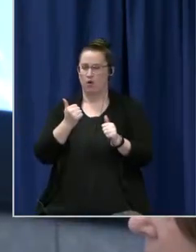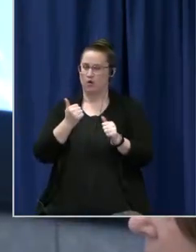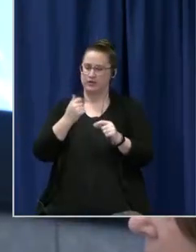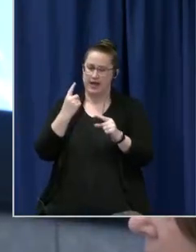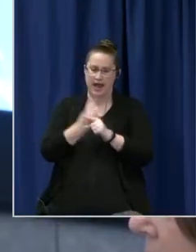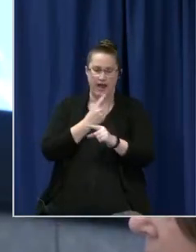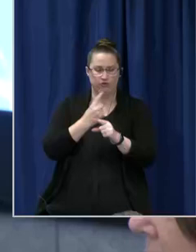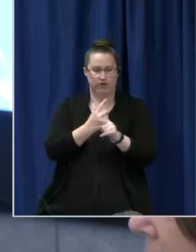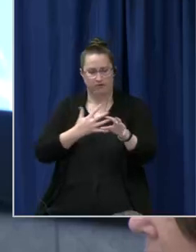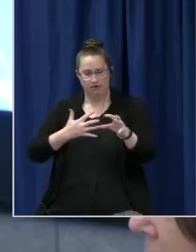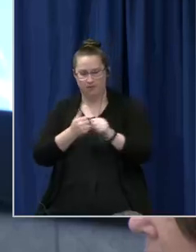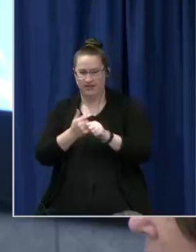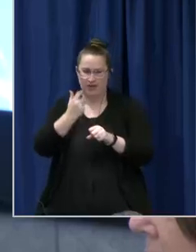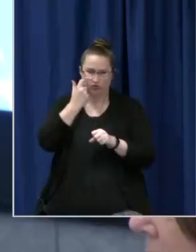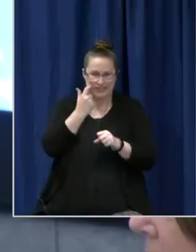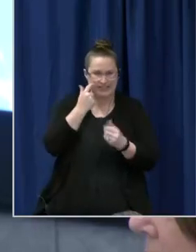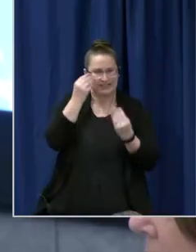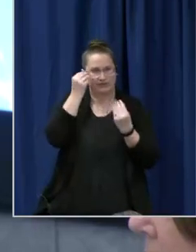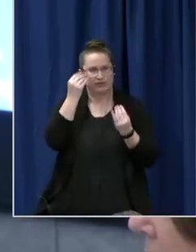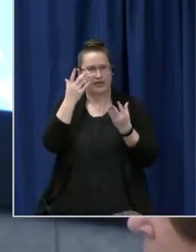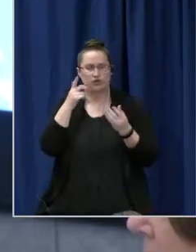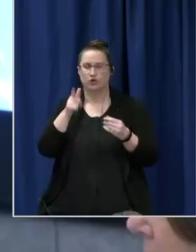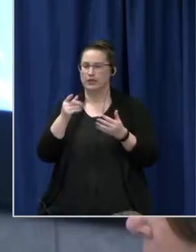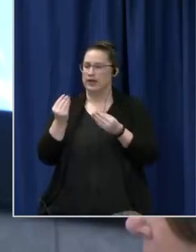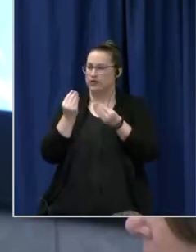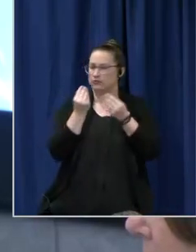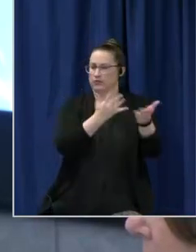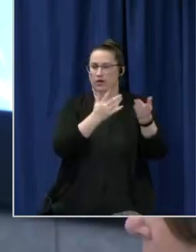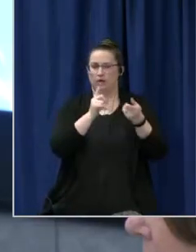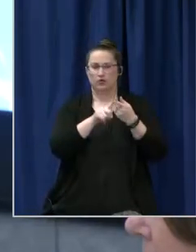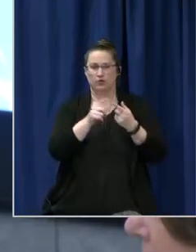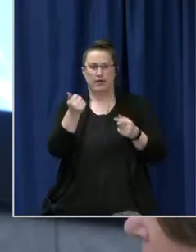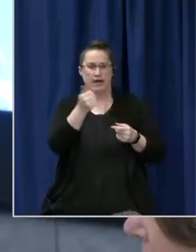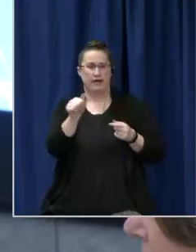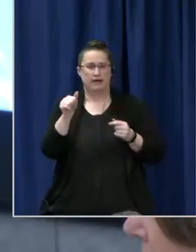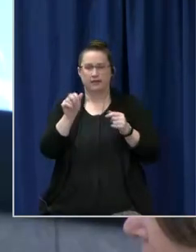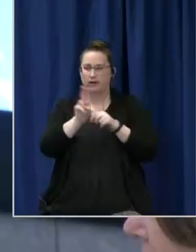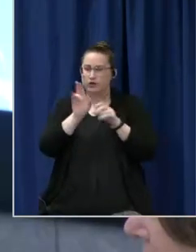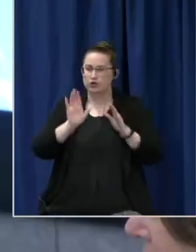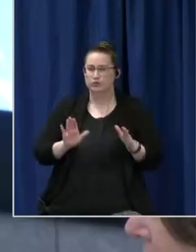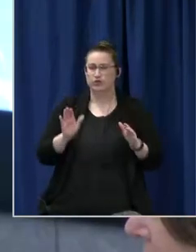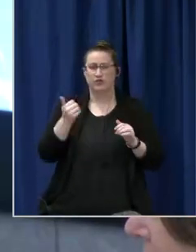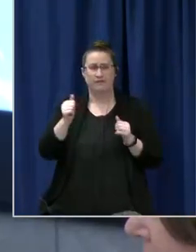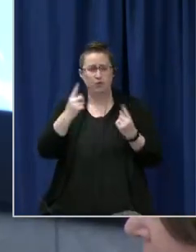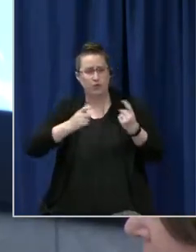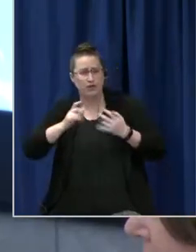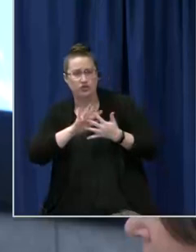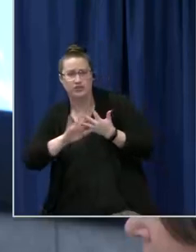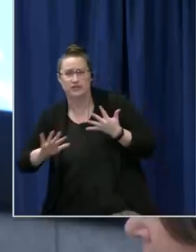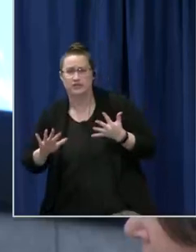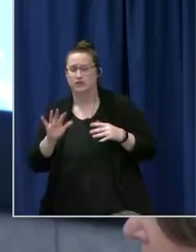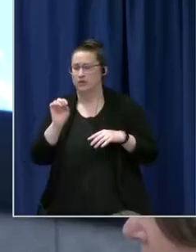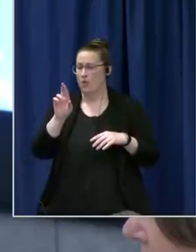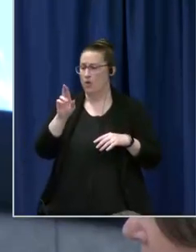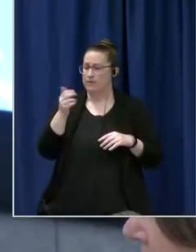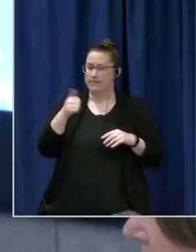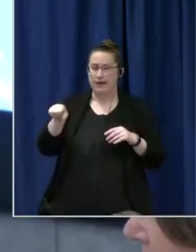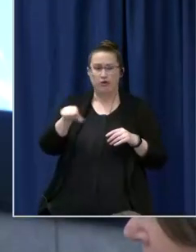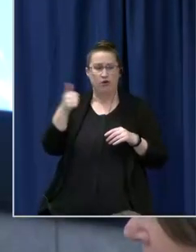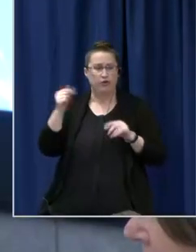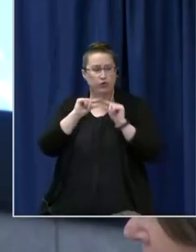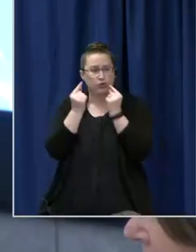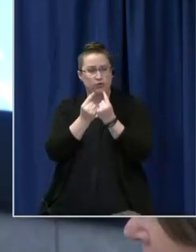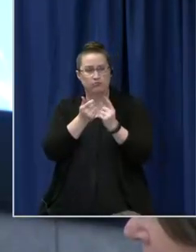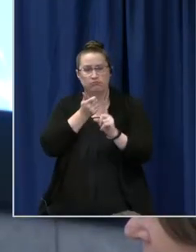accurate information so that you can kind of relay to any consumers that have questions or any other groups